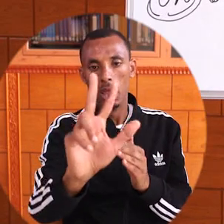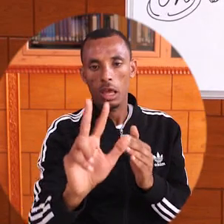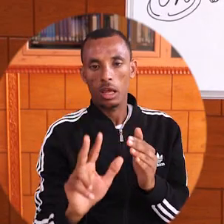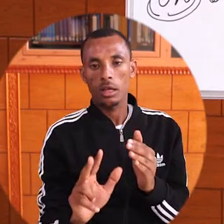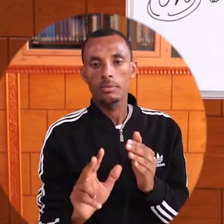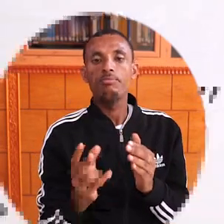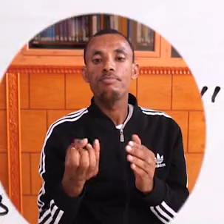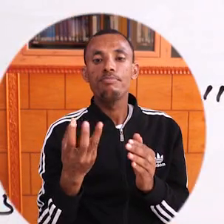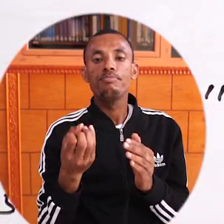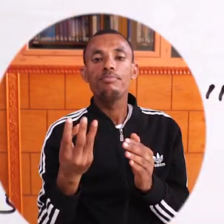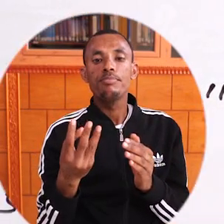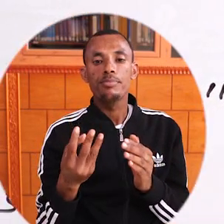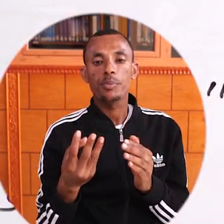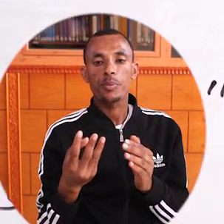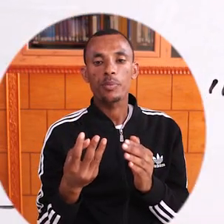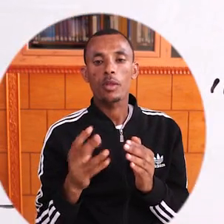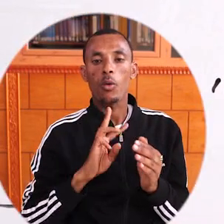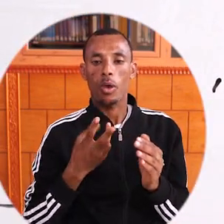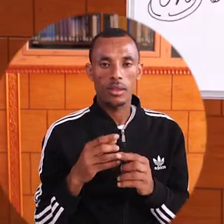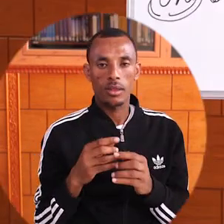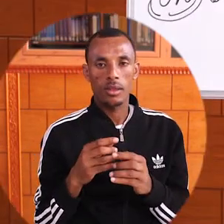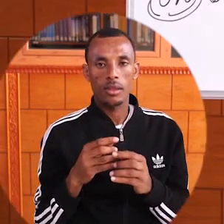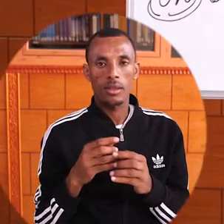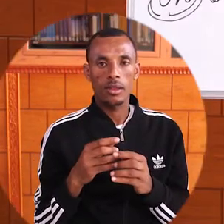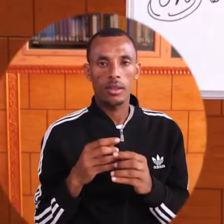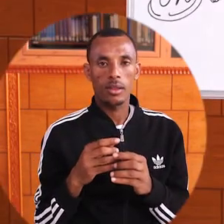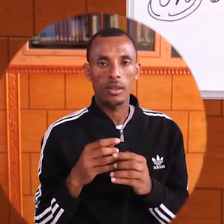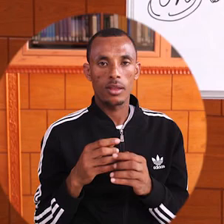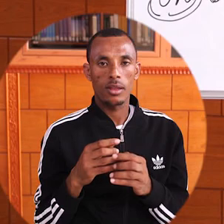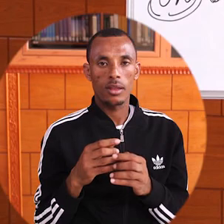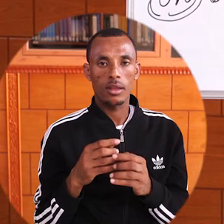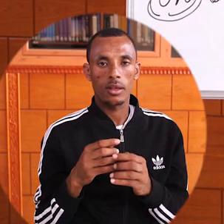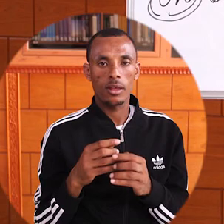group. We have